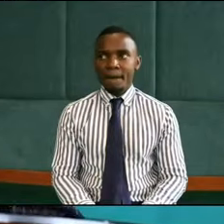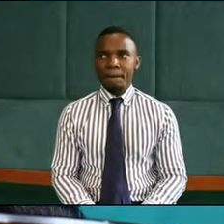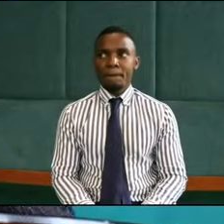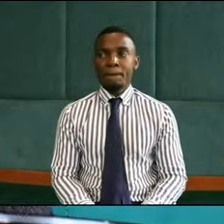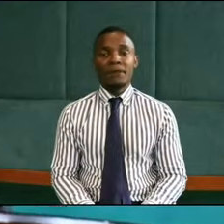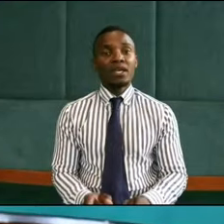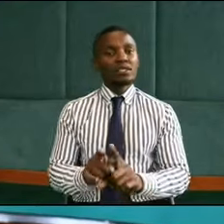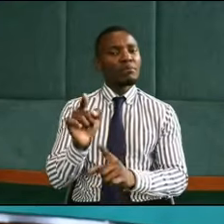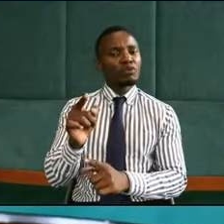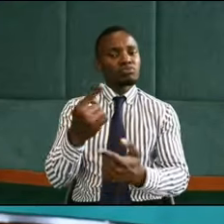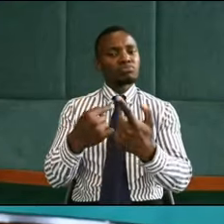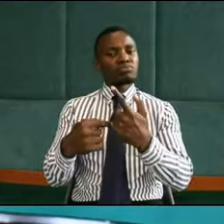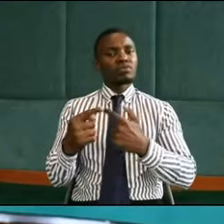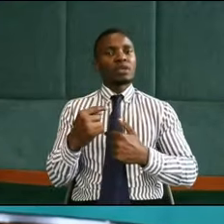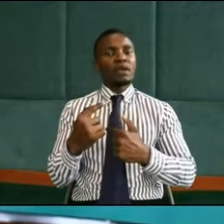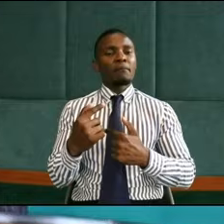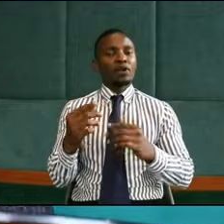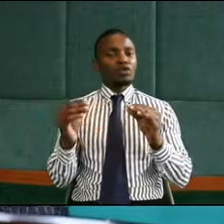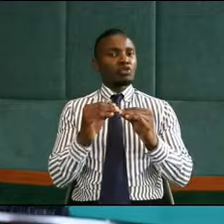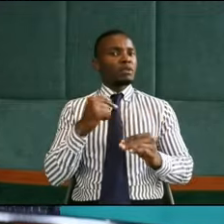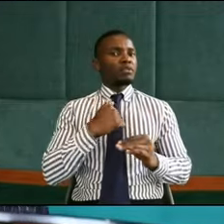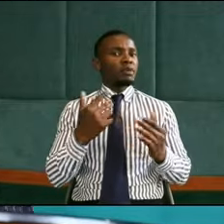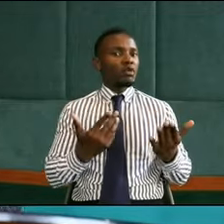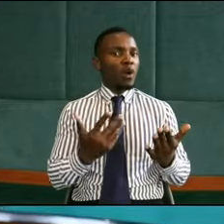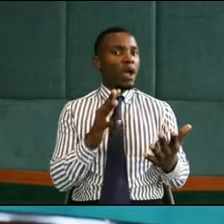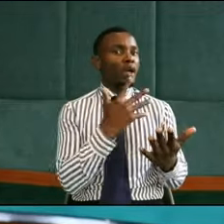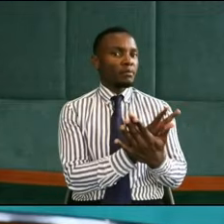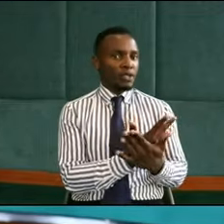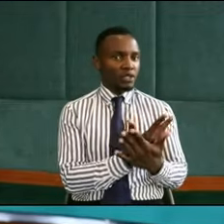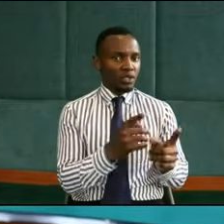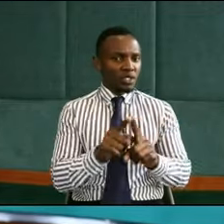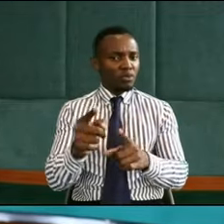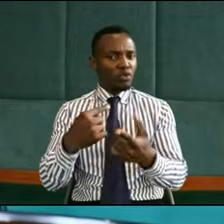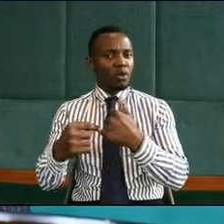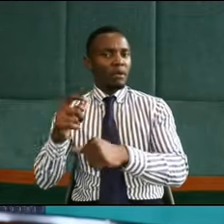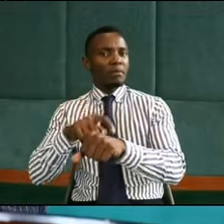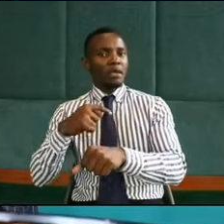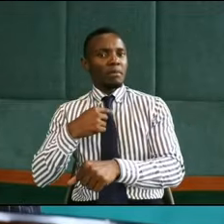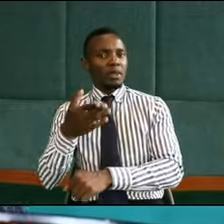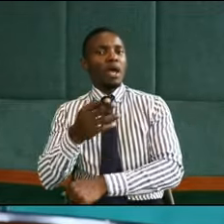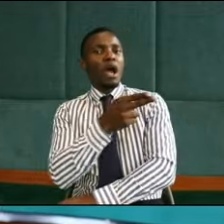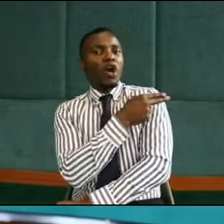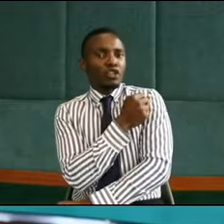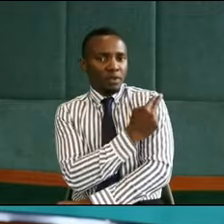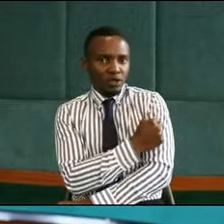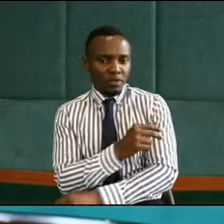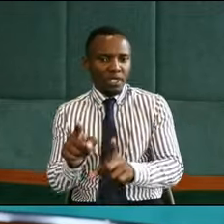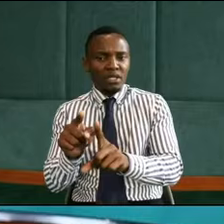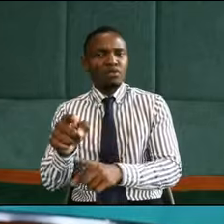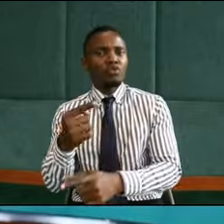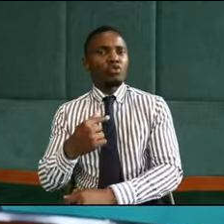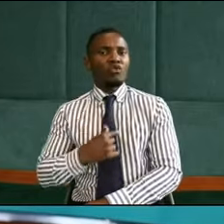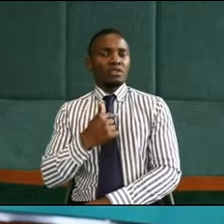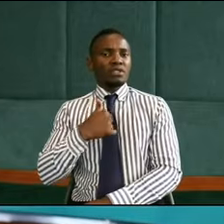You came to see me in the prison. You came to see me in the hospital. You visited me